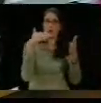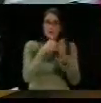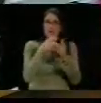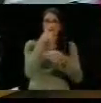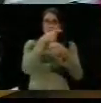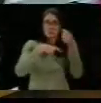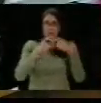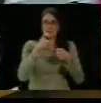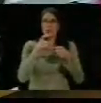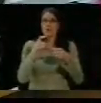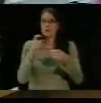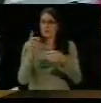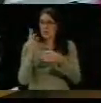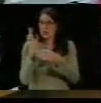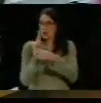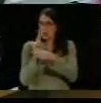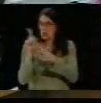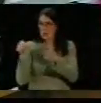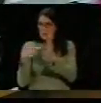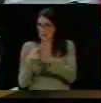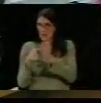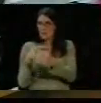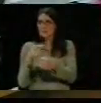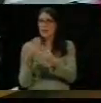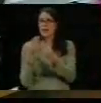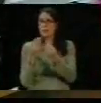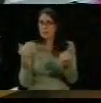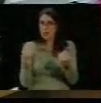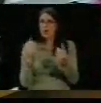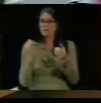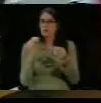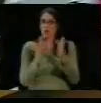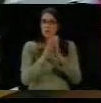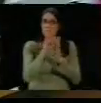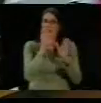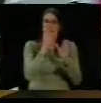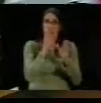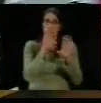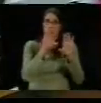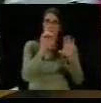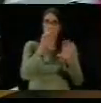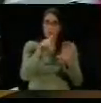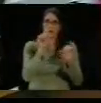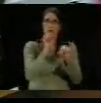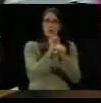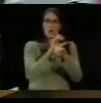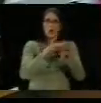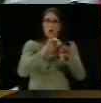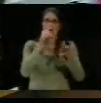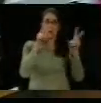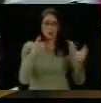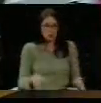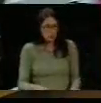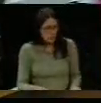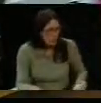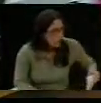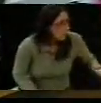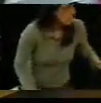Let's take this piece of the puzzle, get it solved with development corporations so they can work on these other issues. Okay, Commissioner Pinkston.